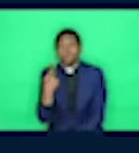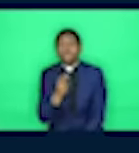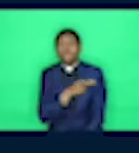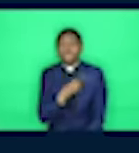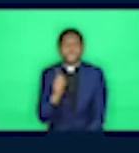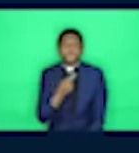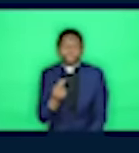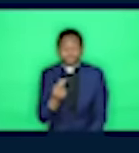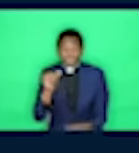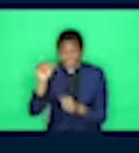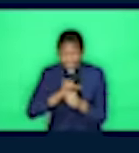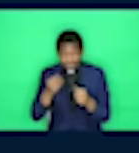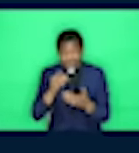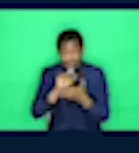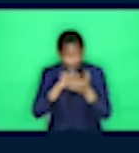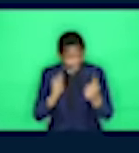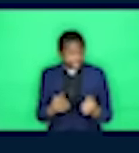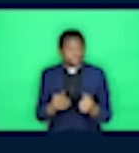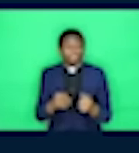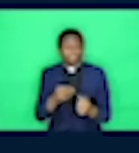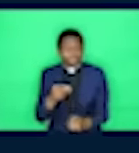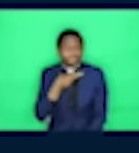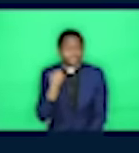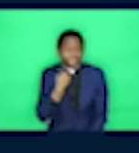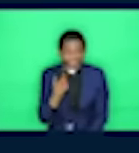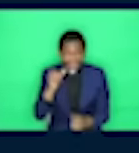kondia. Every believer is a minister. Every Christian should